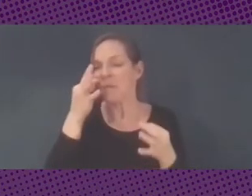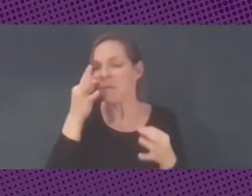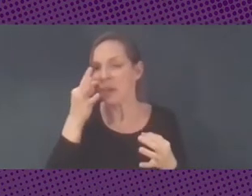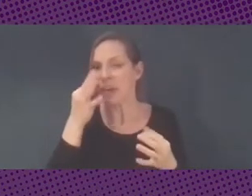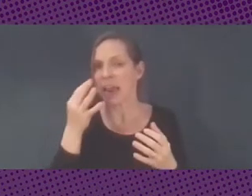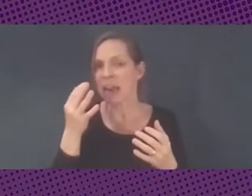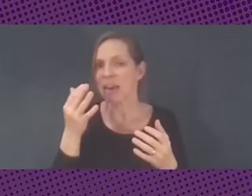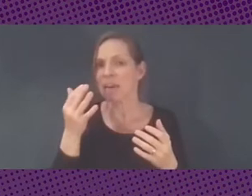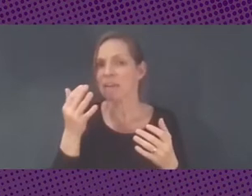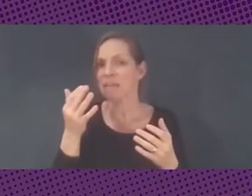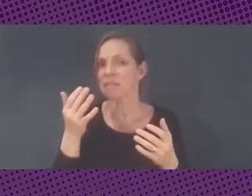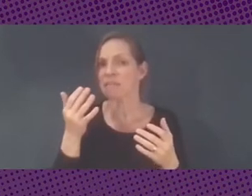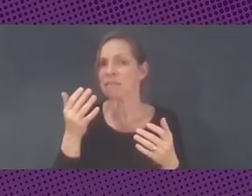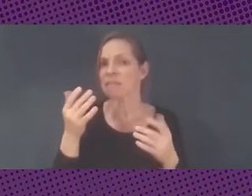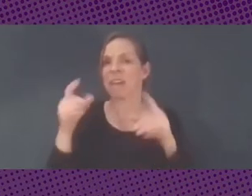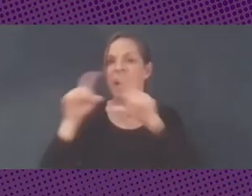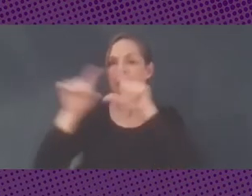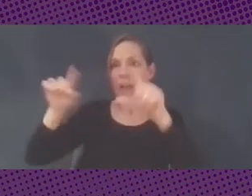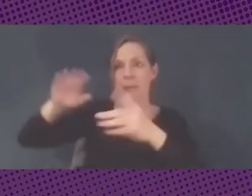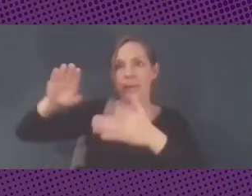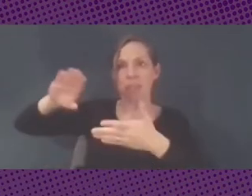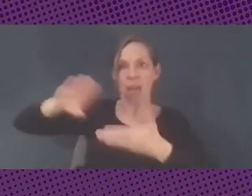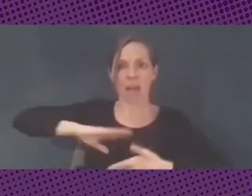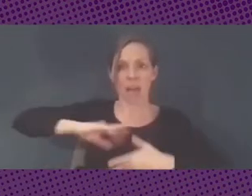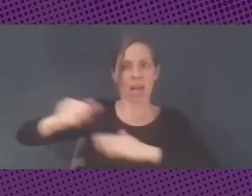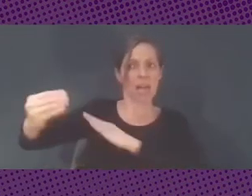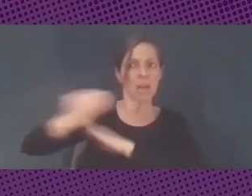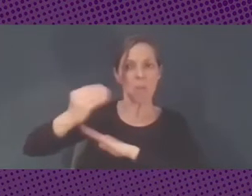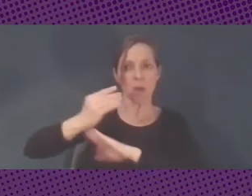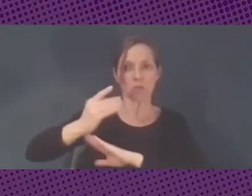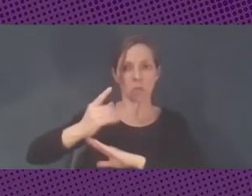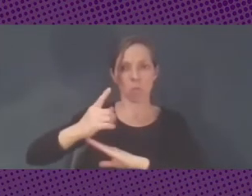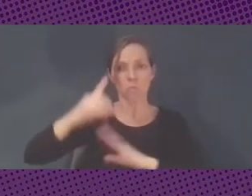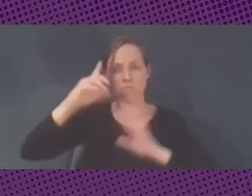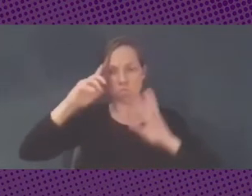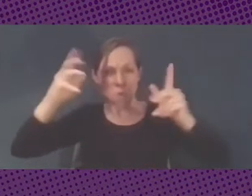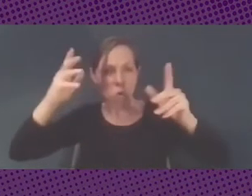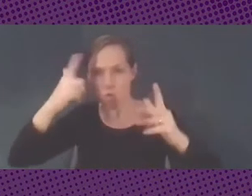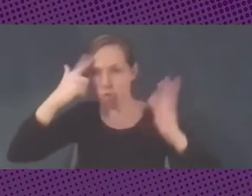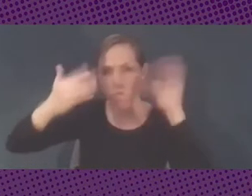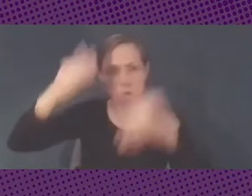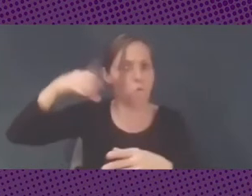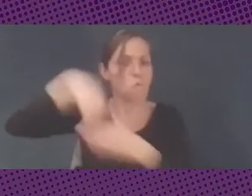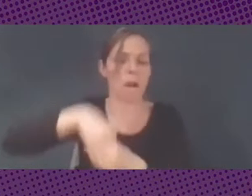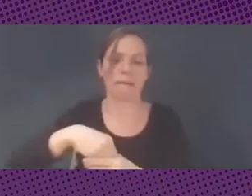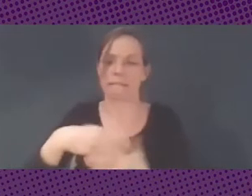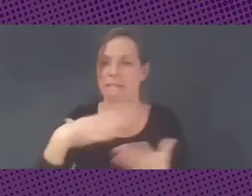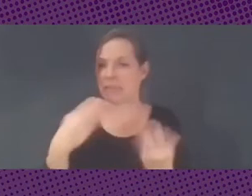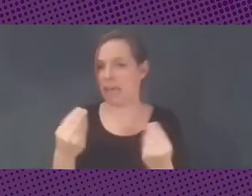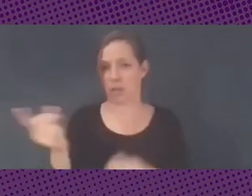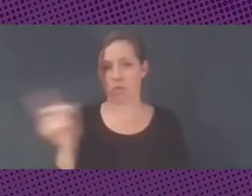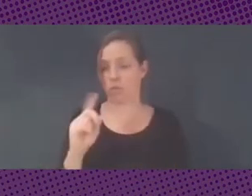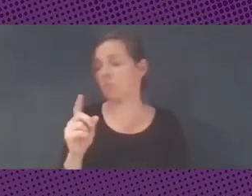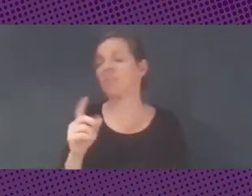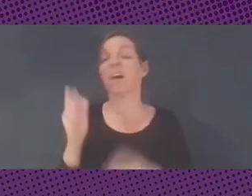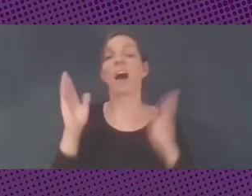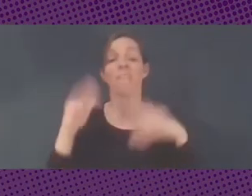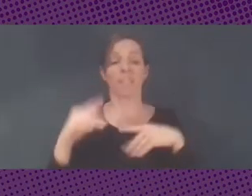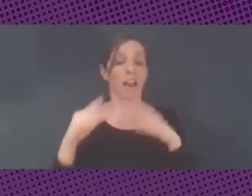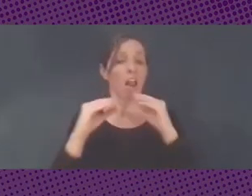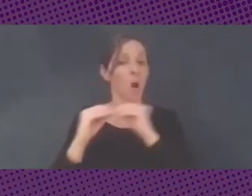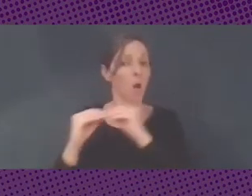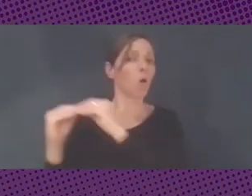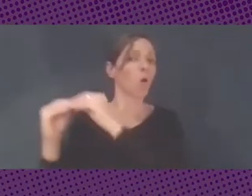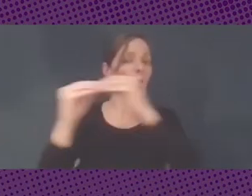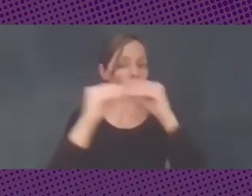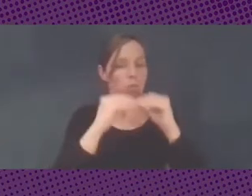state in the paradigm that this Wall Street consensus proposes and that is already very powerful in the global south. And it's also becoming